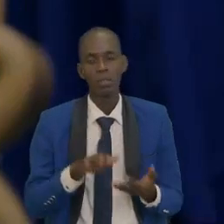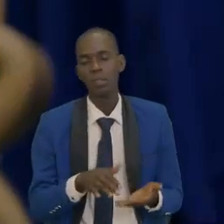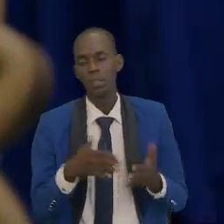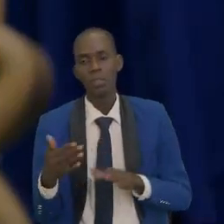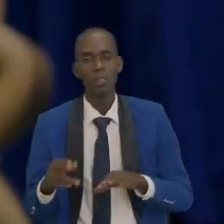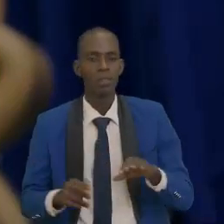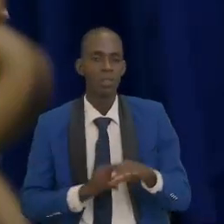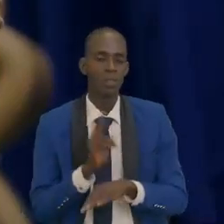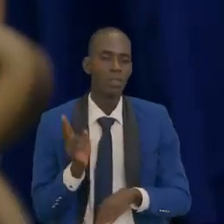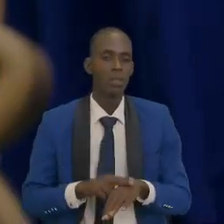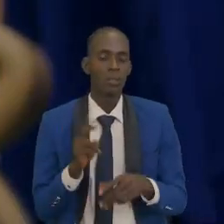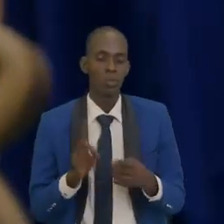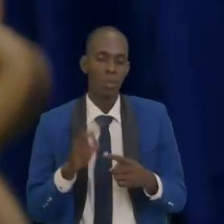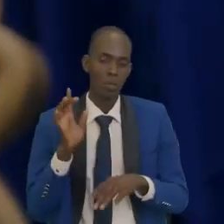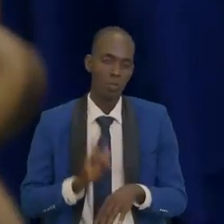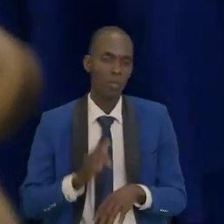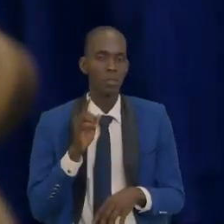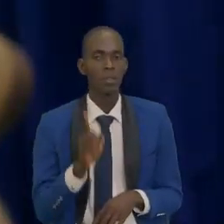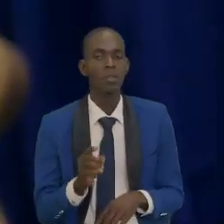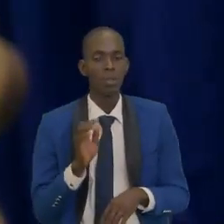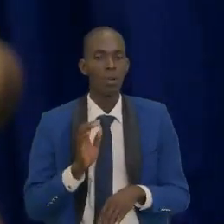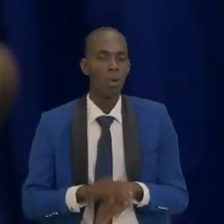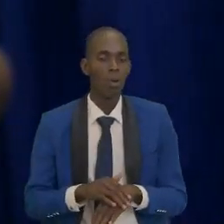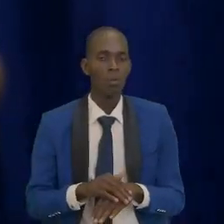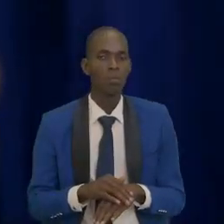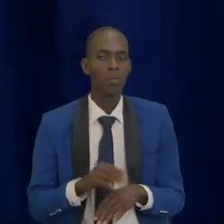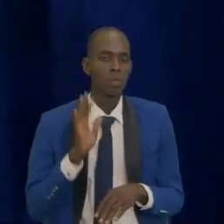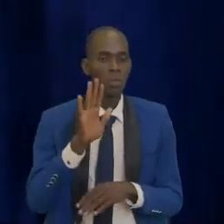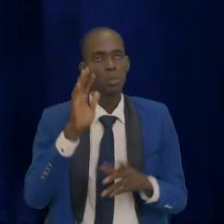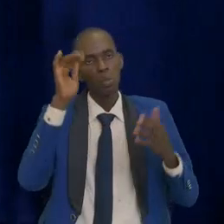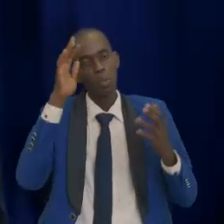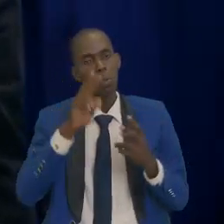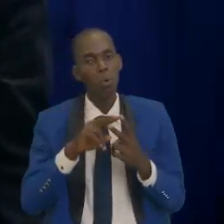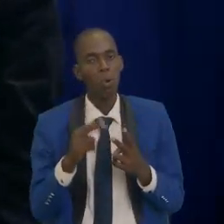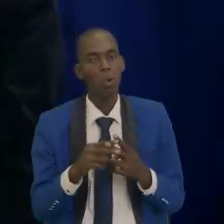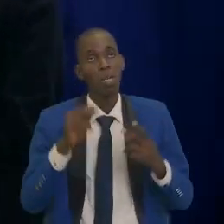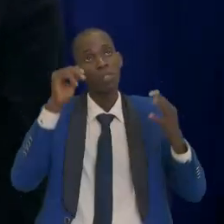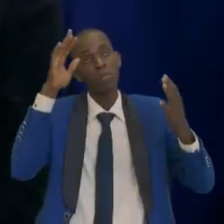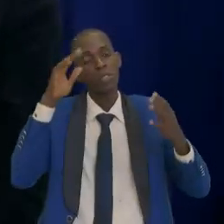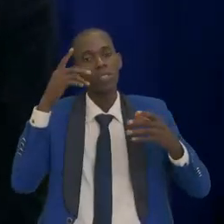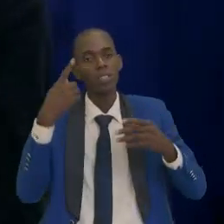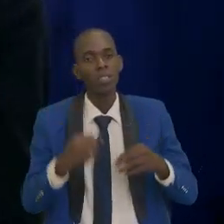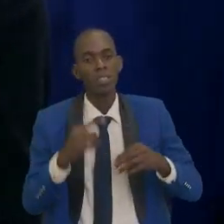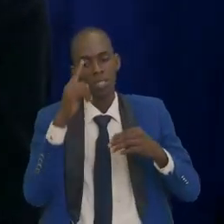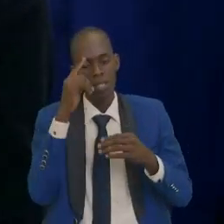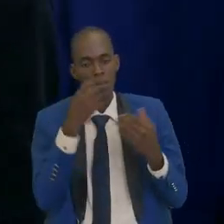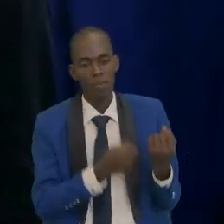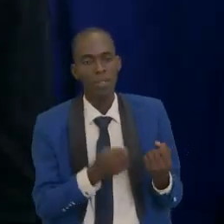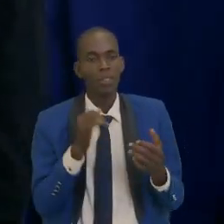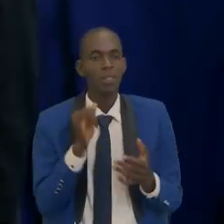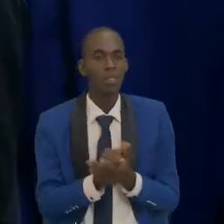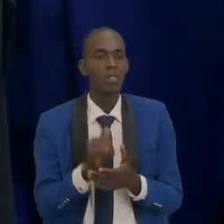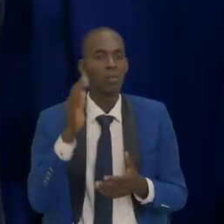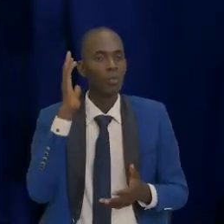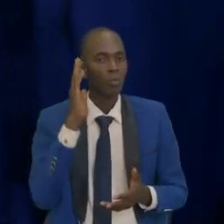to affect him or his soul or his expectation the face that will not stagger